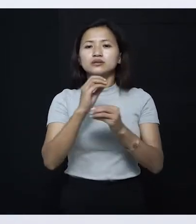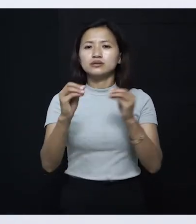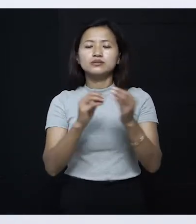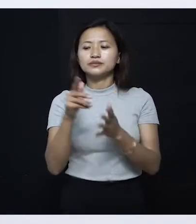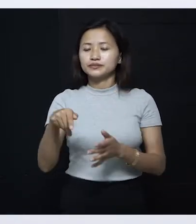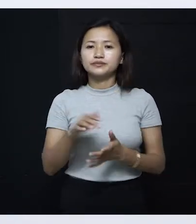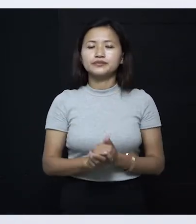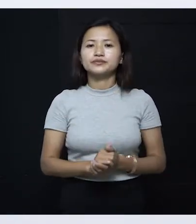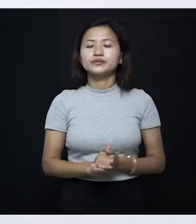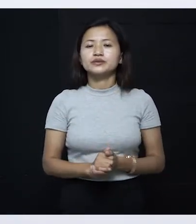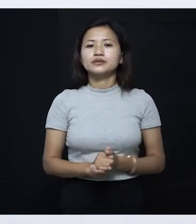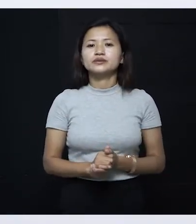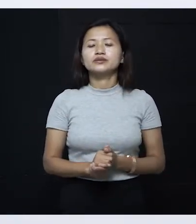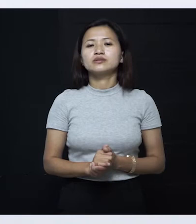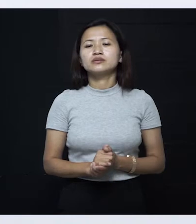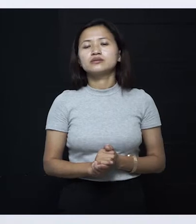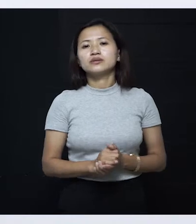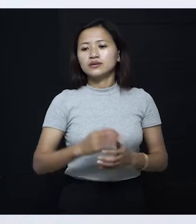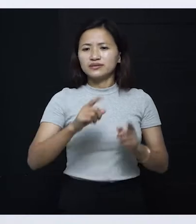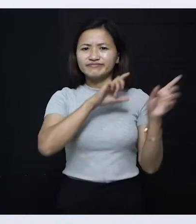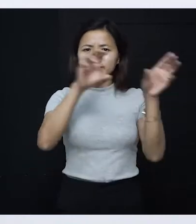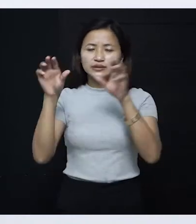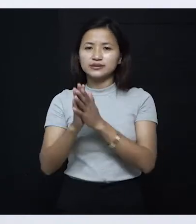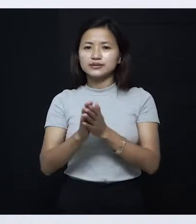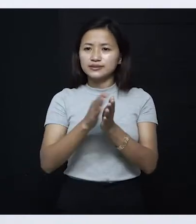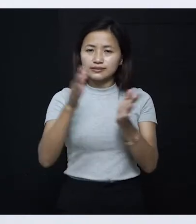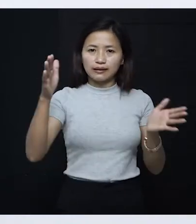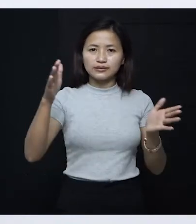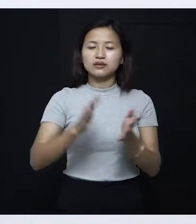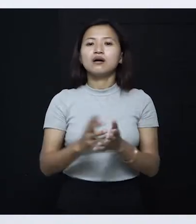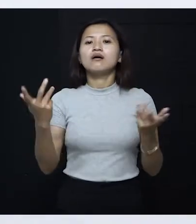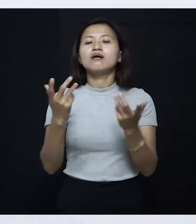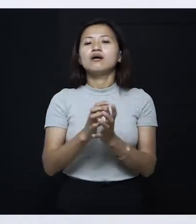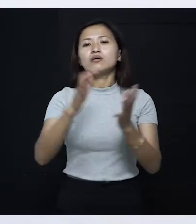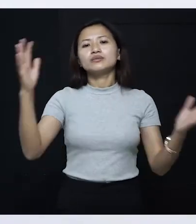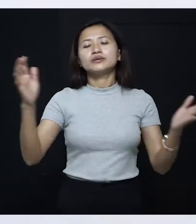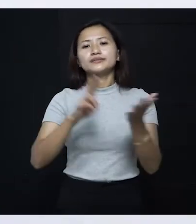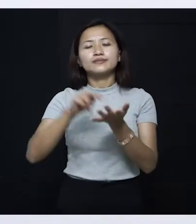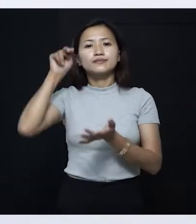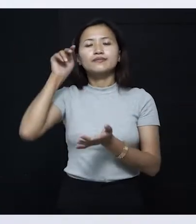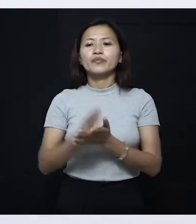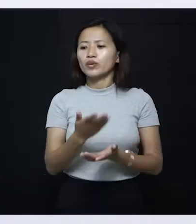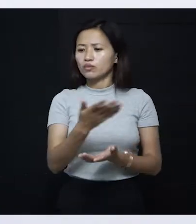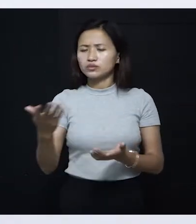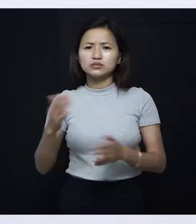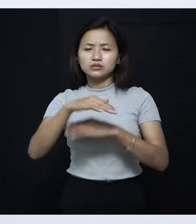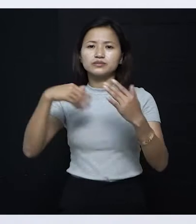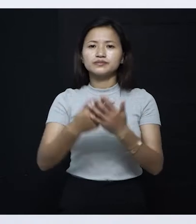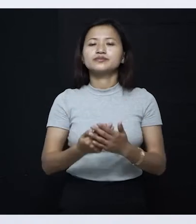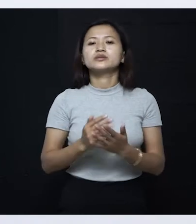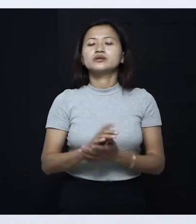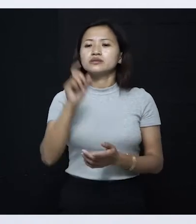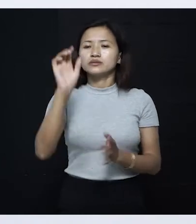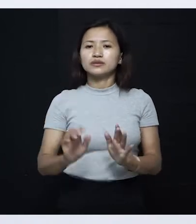here, okay, in the geographical features, or regarding the size, okay, how big is Nagaland. So all those, again, here also